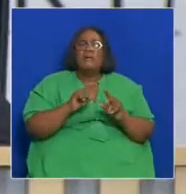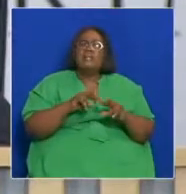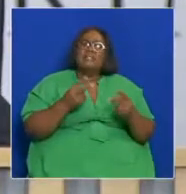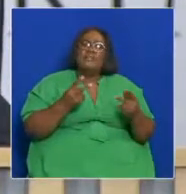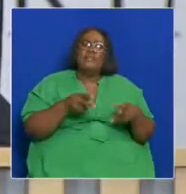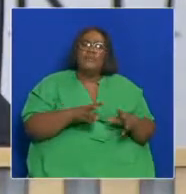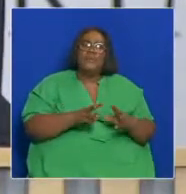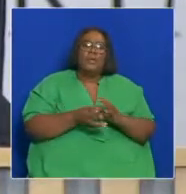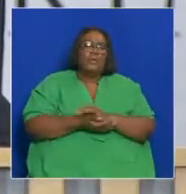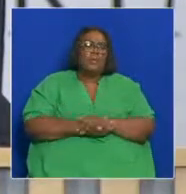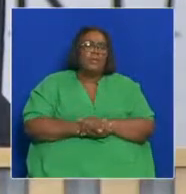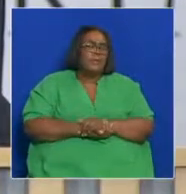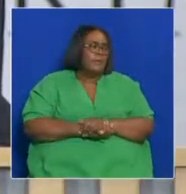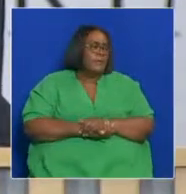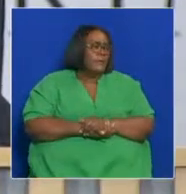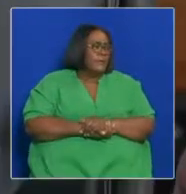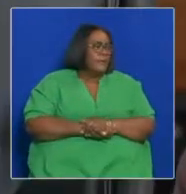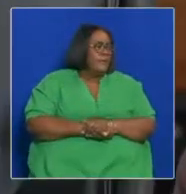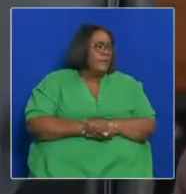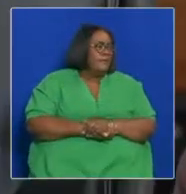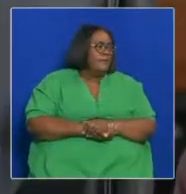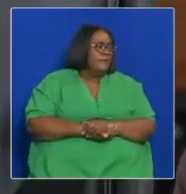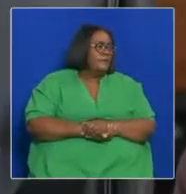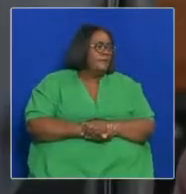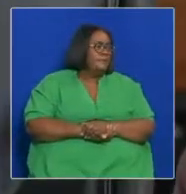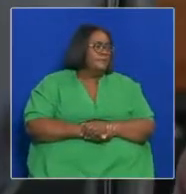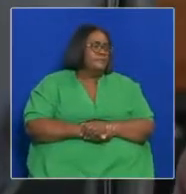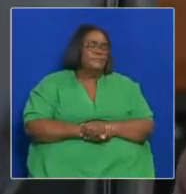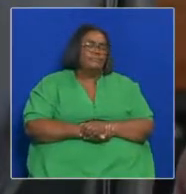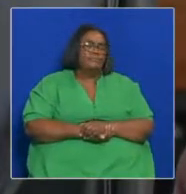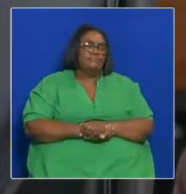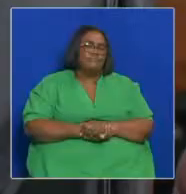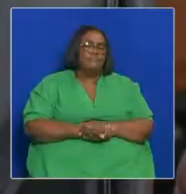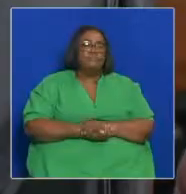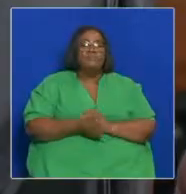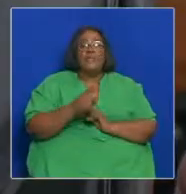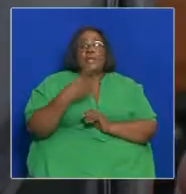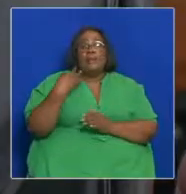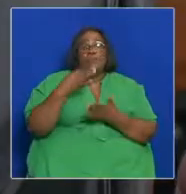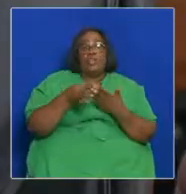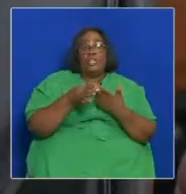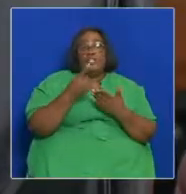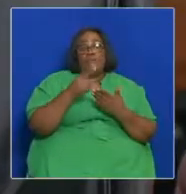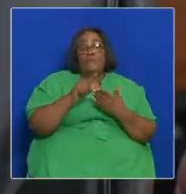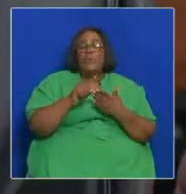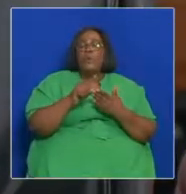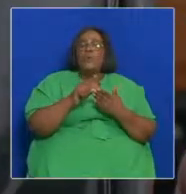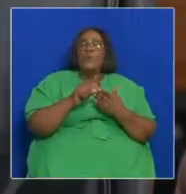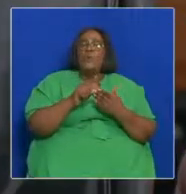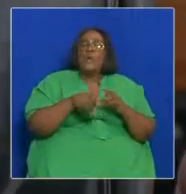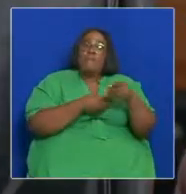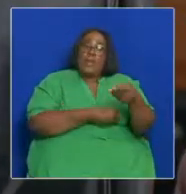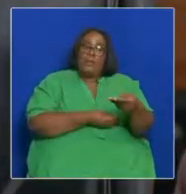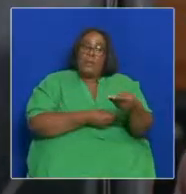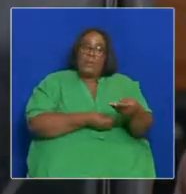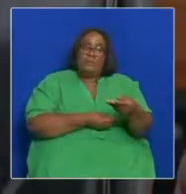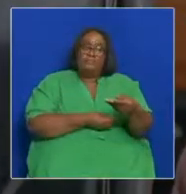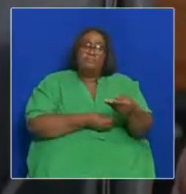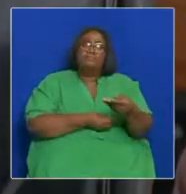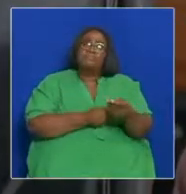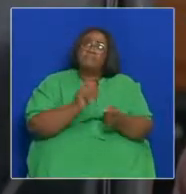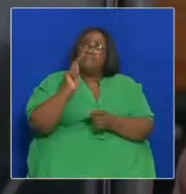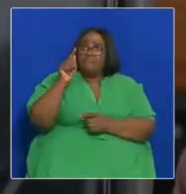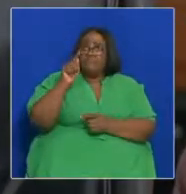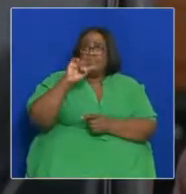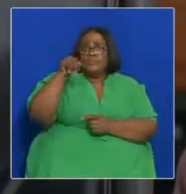on the application of the manual, so to the extent that Advocate Johnson testified that the manual was